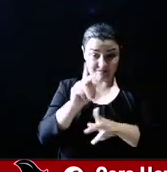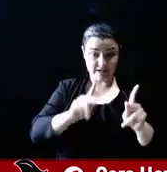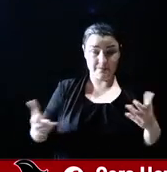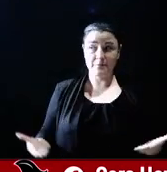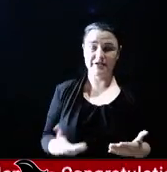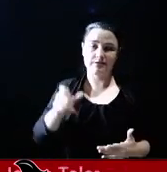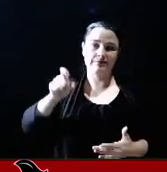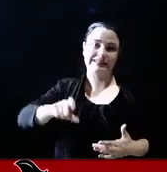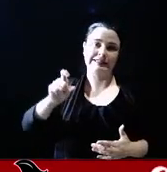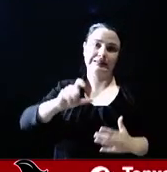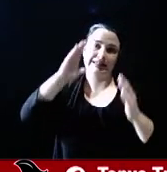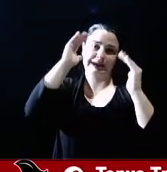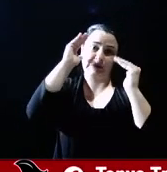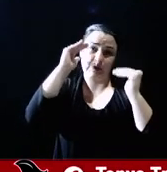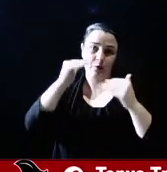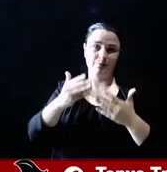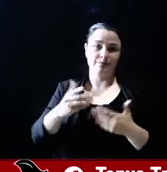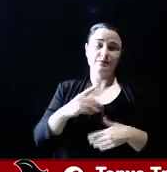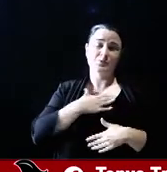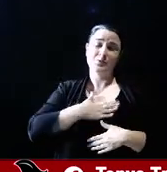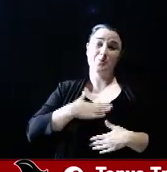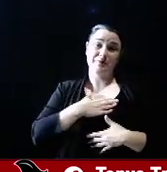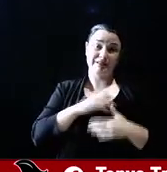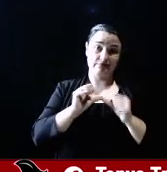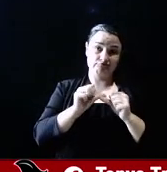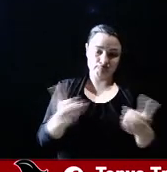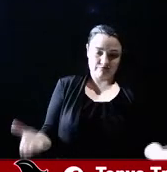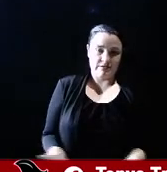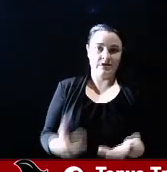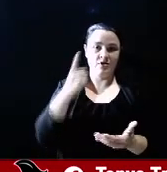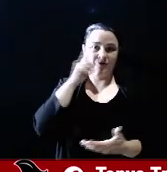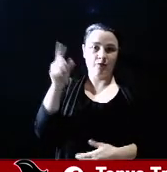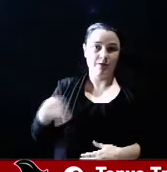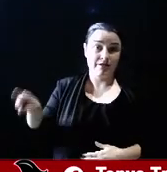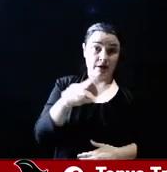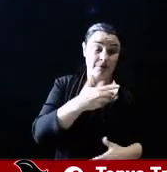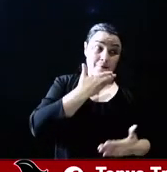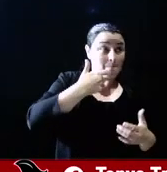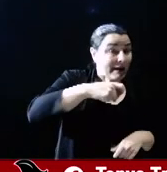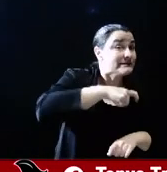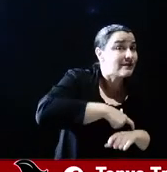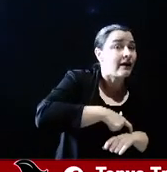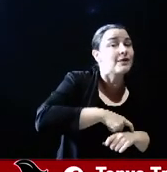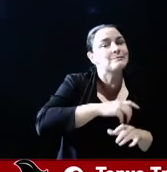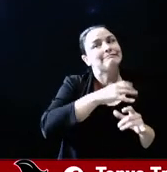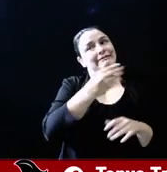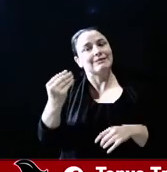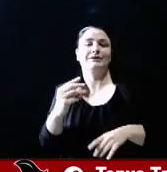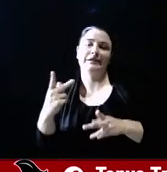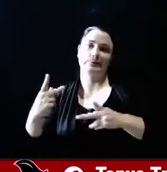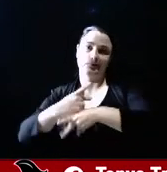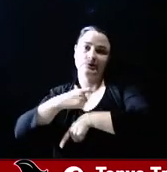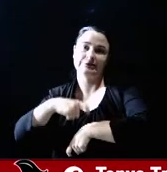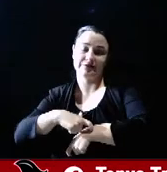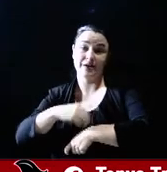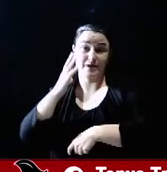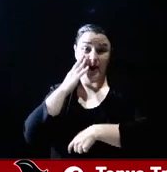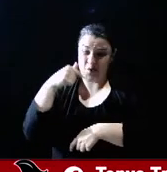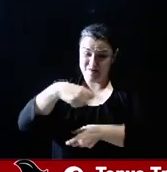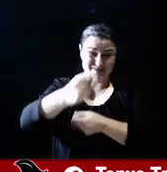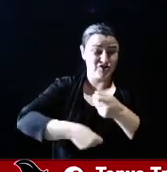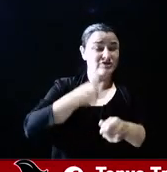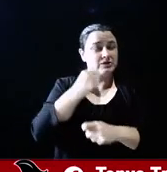often need that hope, so please be there for them during their best of times and during the worst of times. I understand that this year has been filled